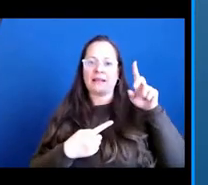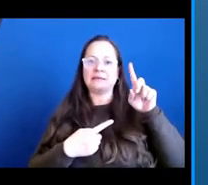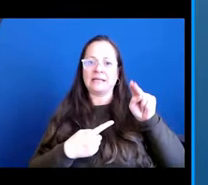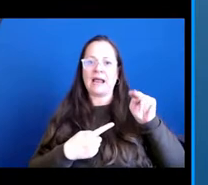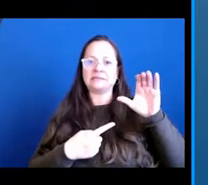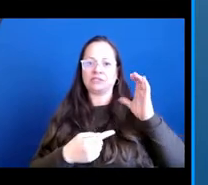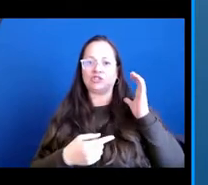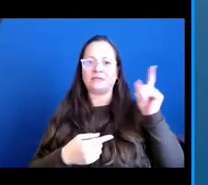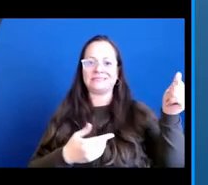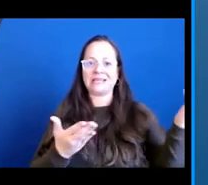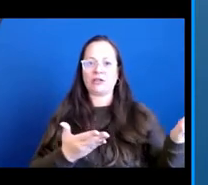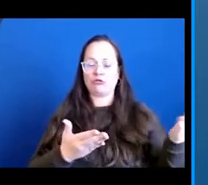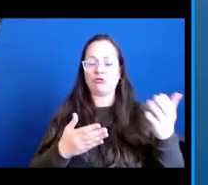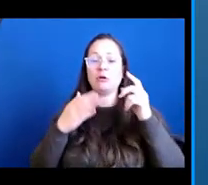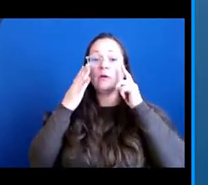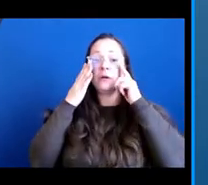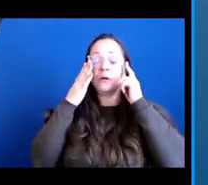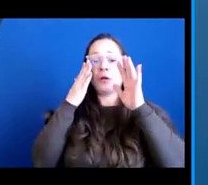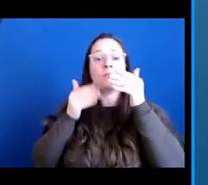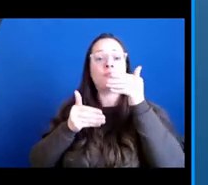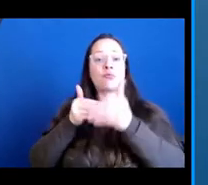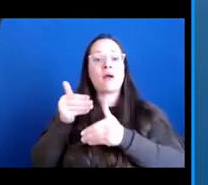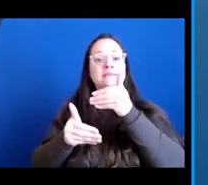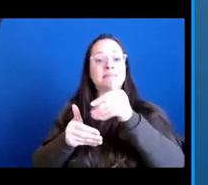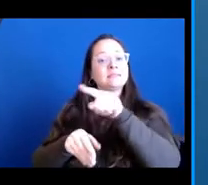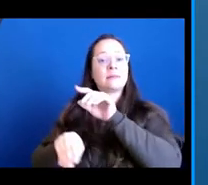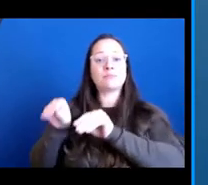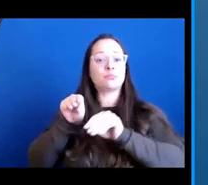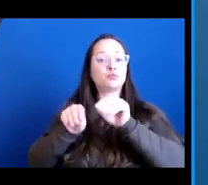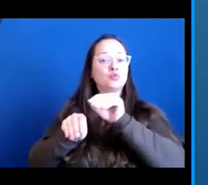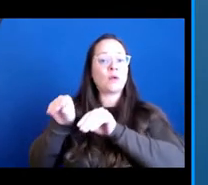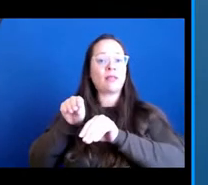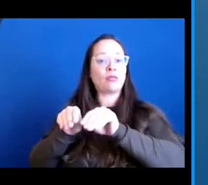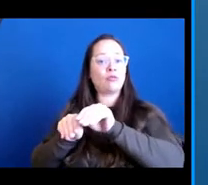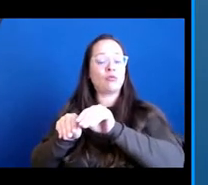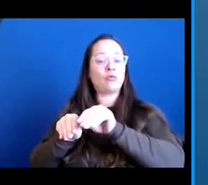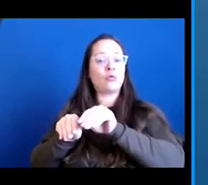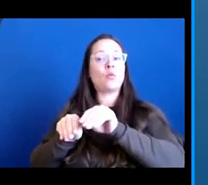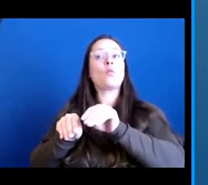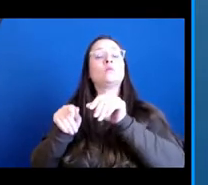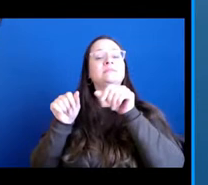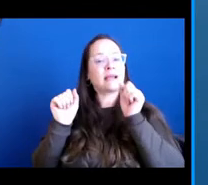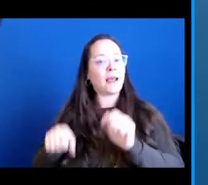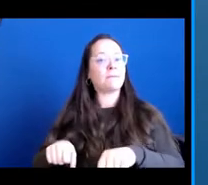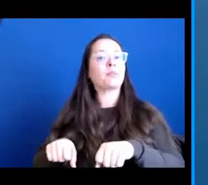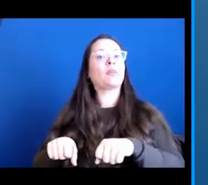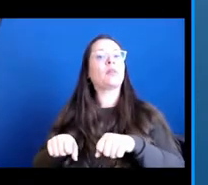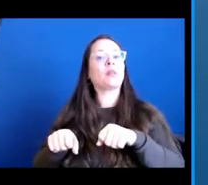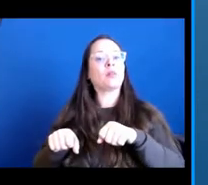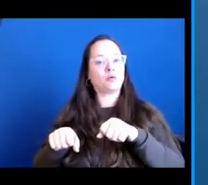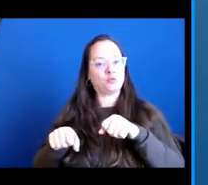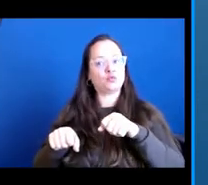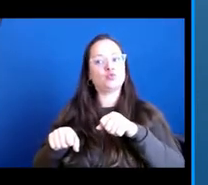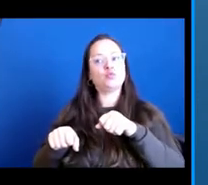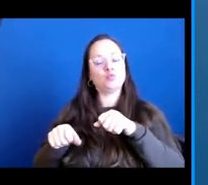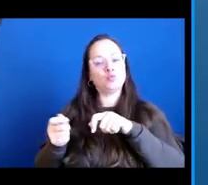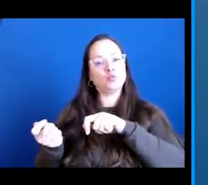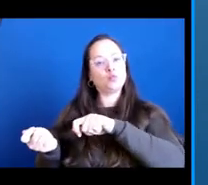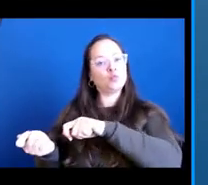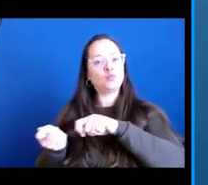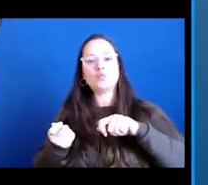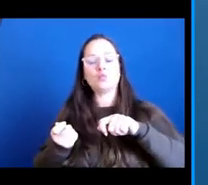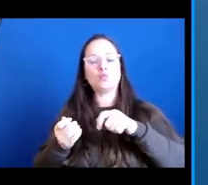the process that the chairs put together um was able to tee up a really